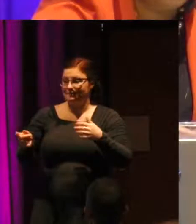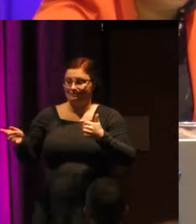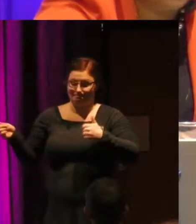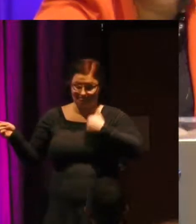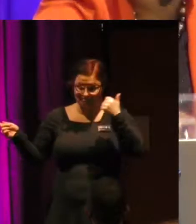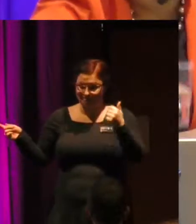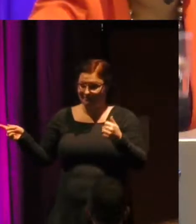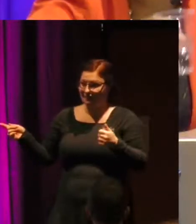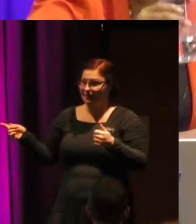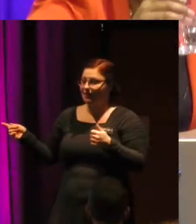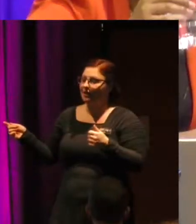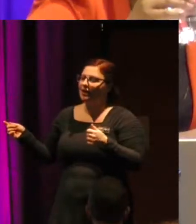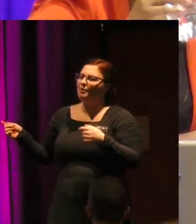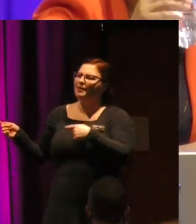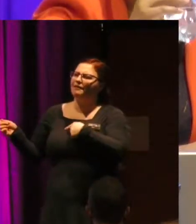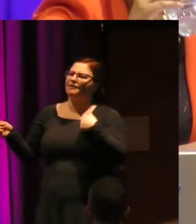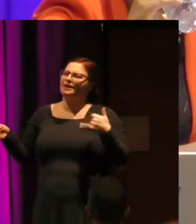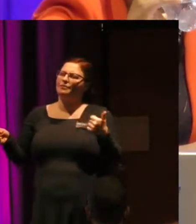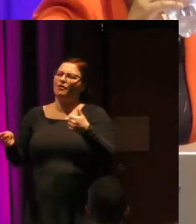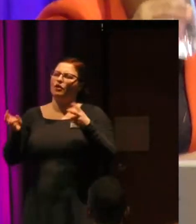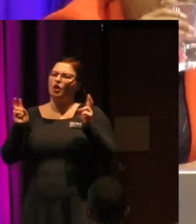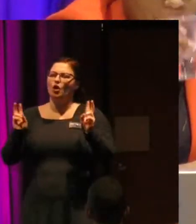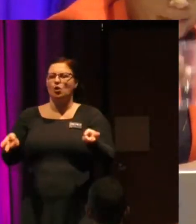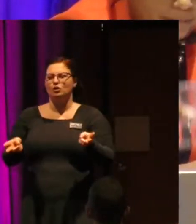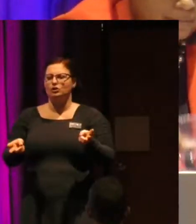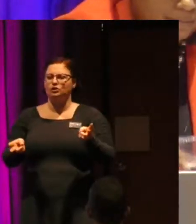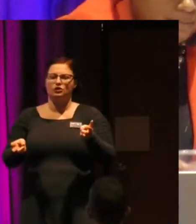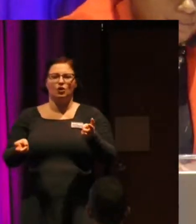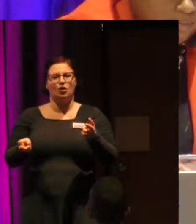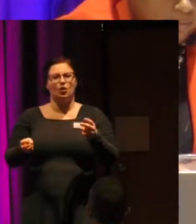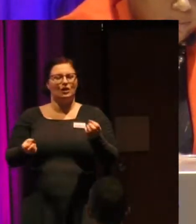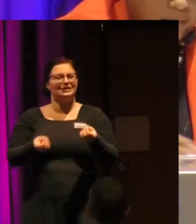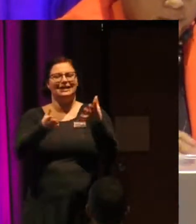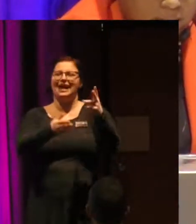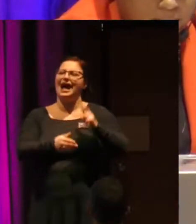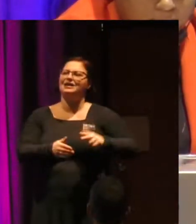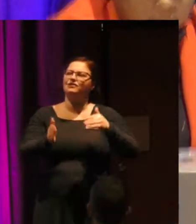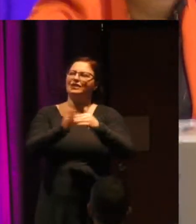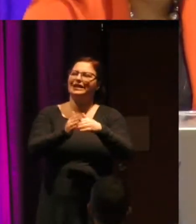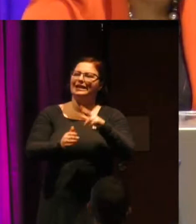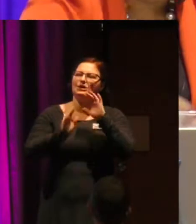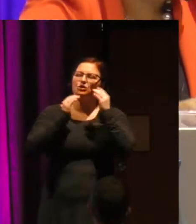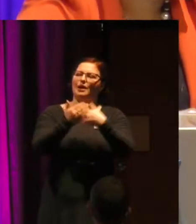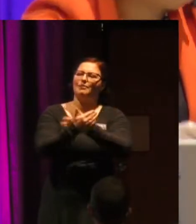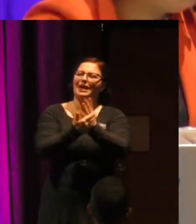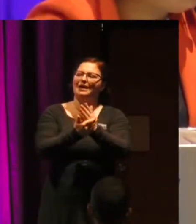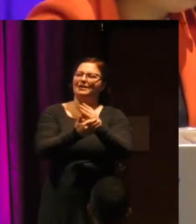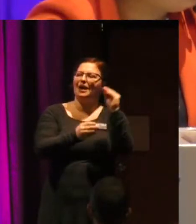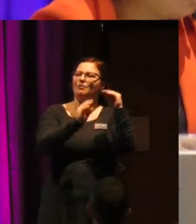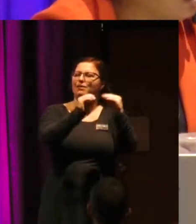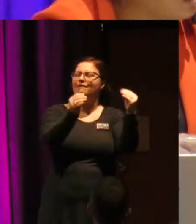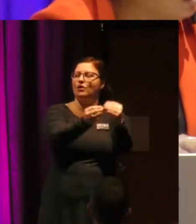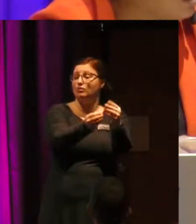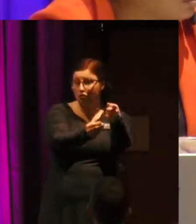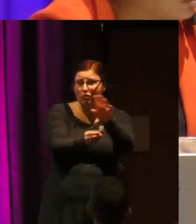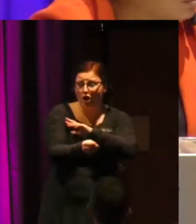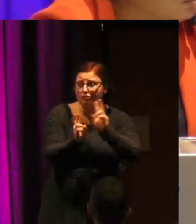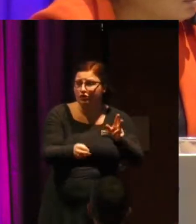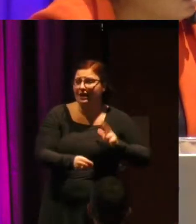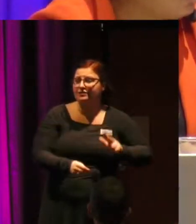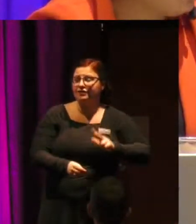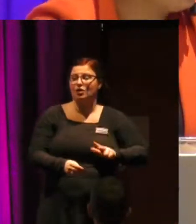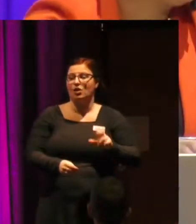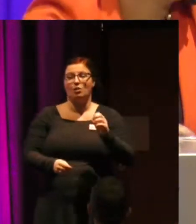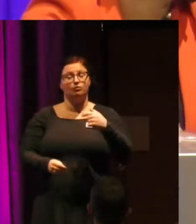we also need to put something on the social media platforms. They also have a big responsible, because if I write in a